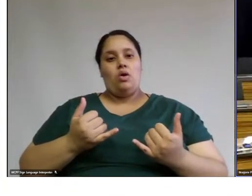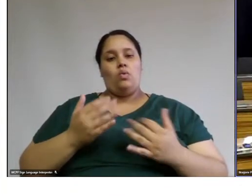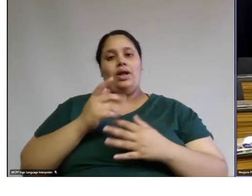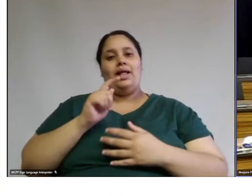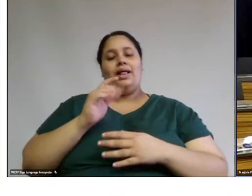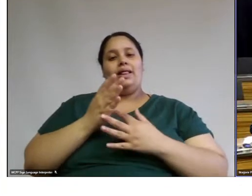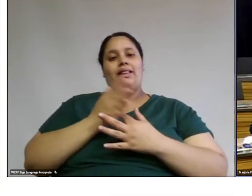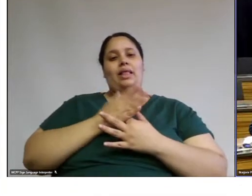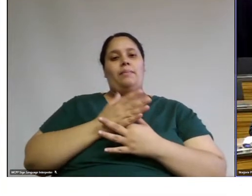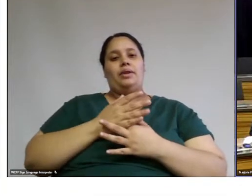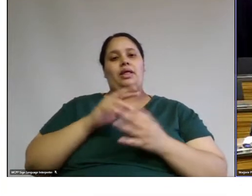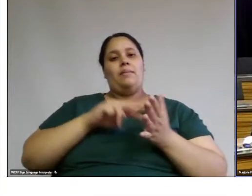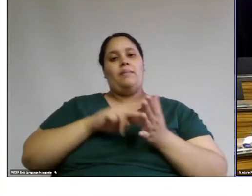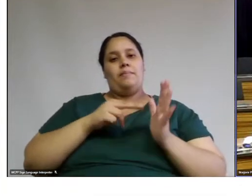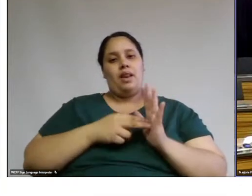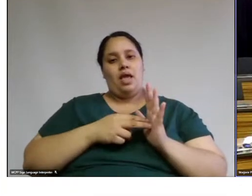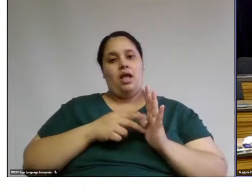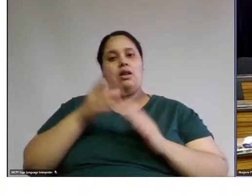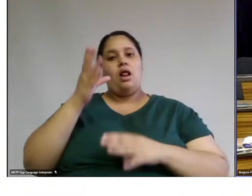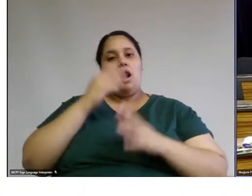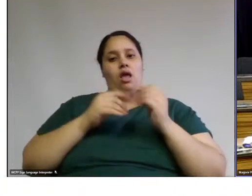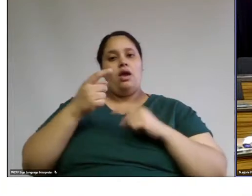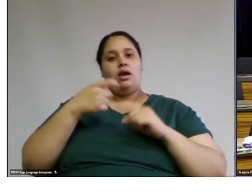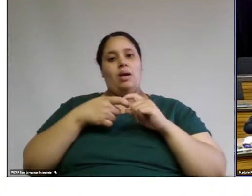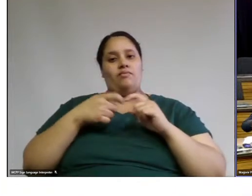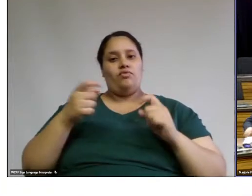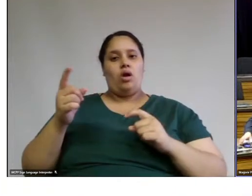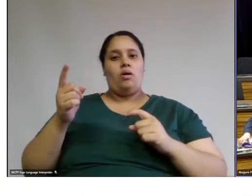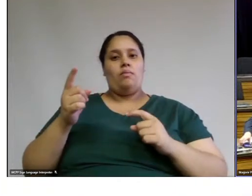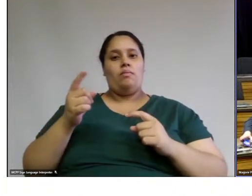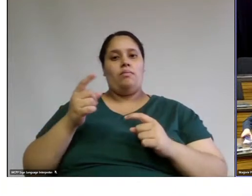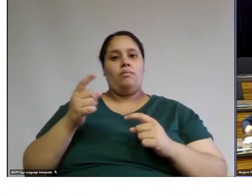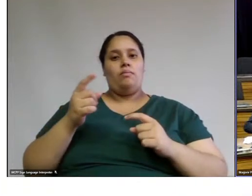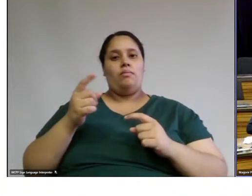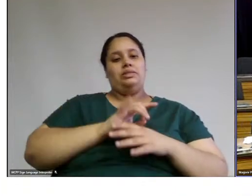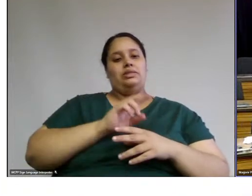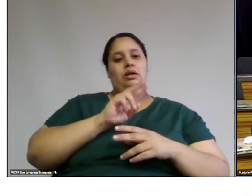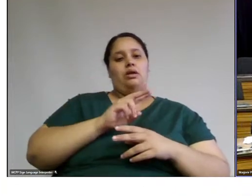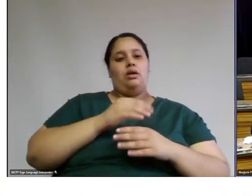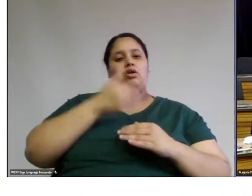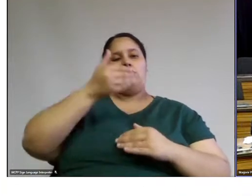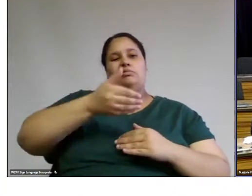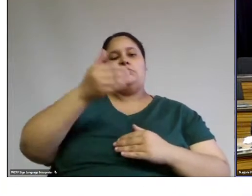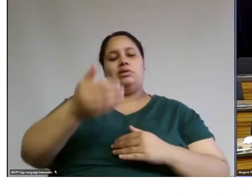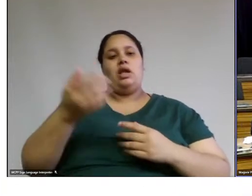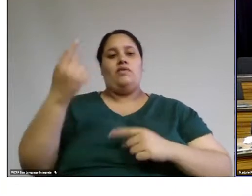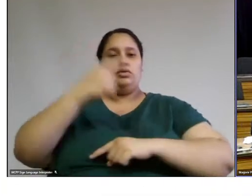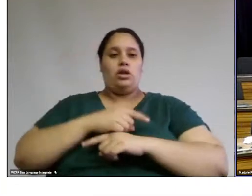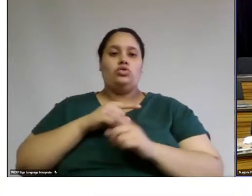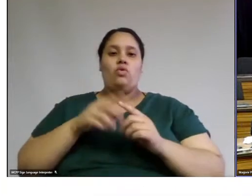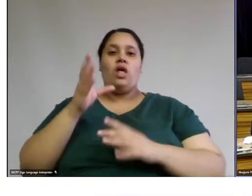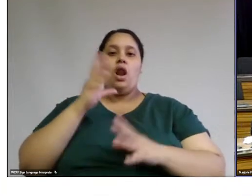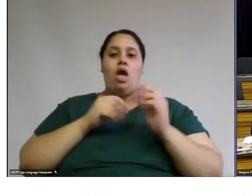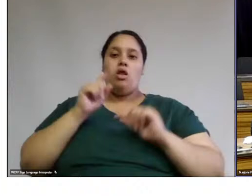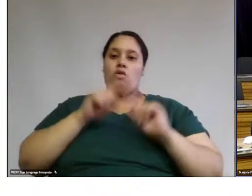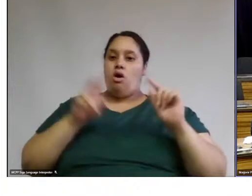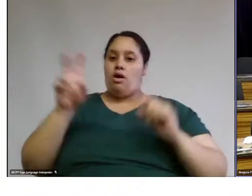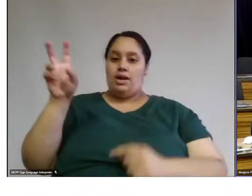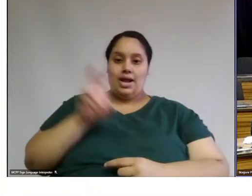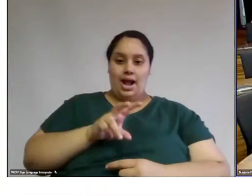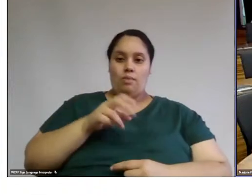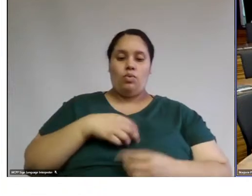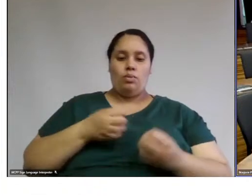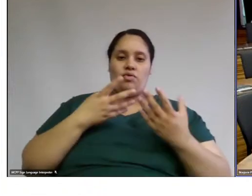revised education plan, where learners come alternative days, and so for those learners that can't come, we had to provide